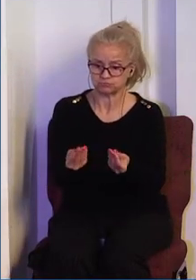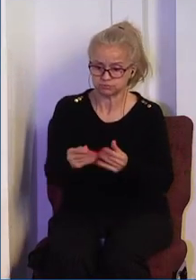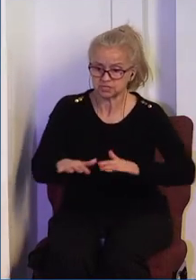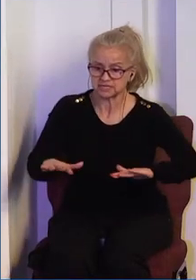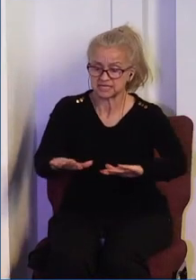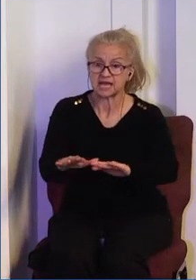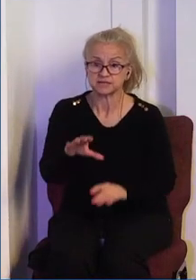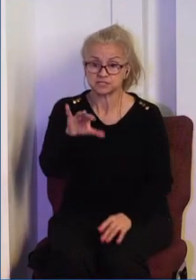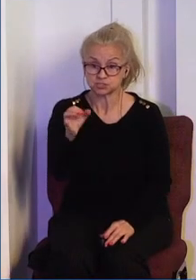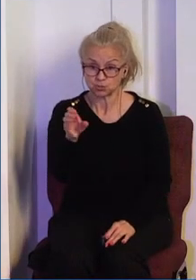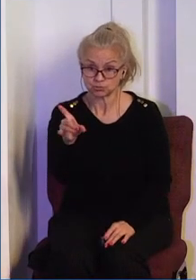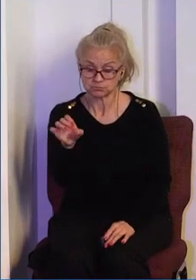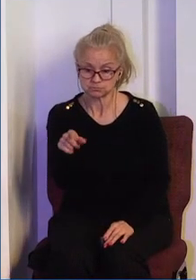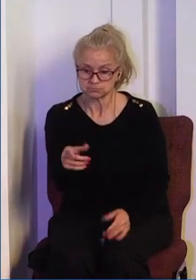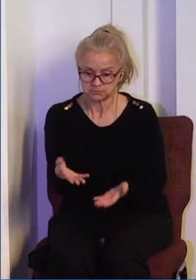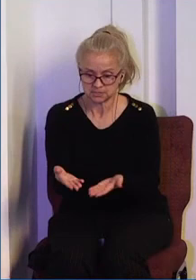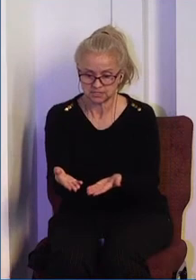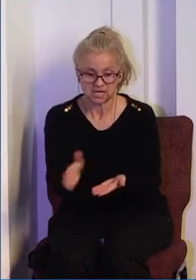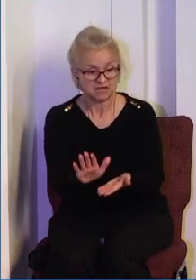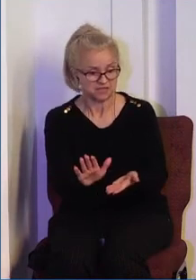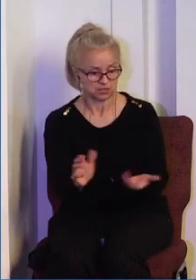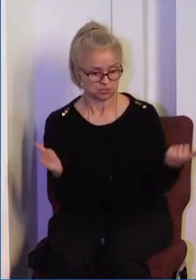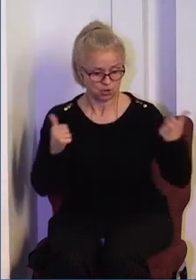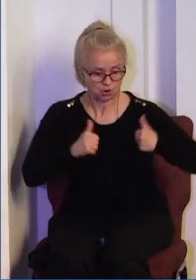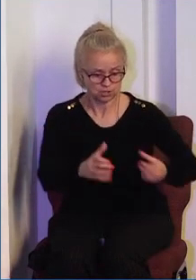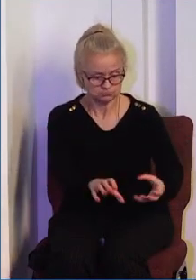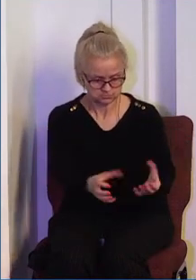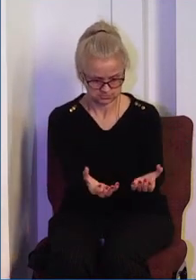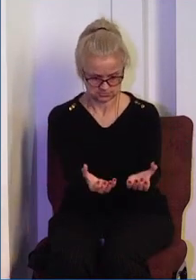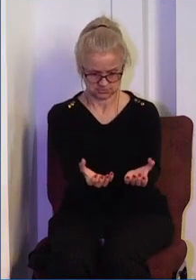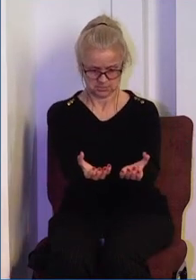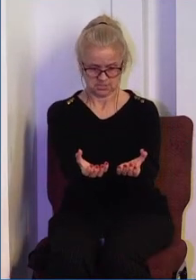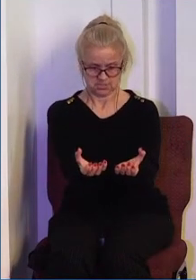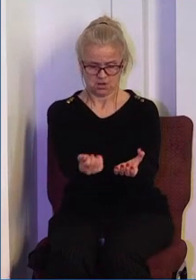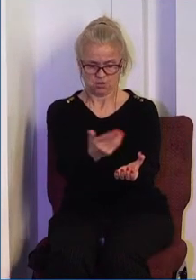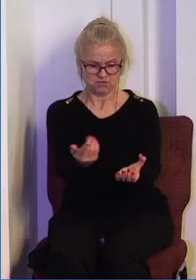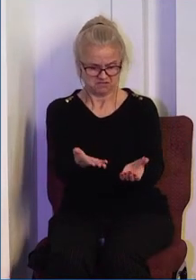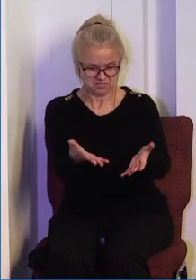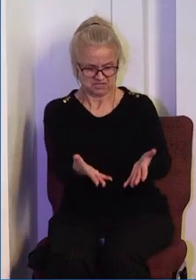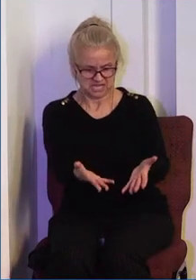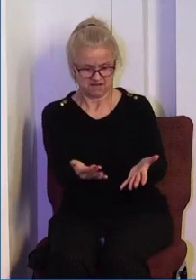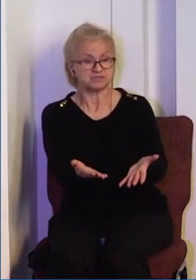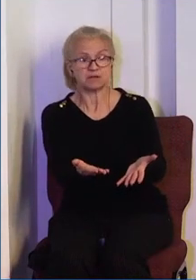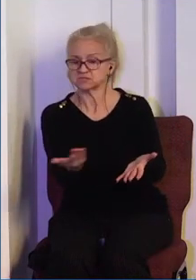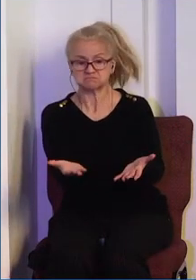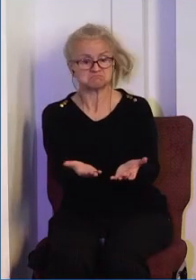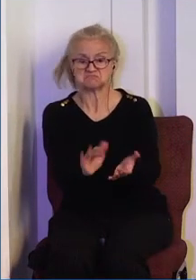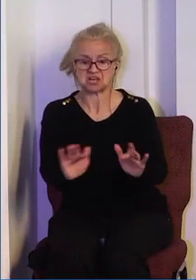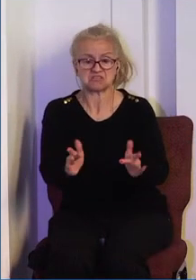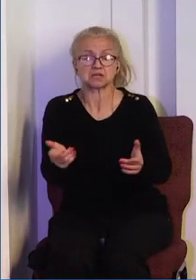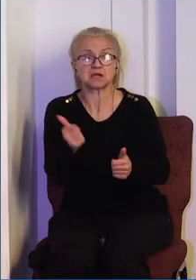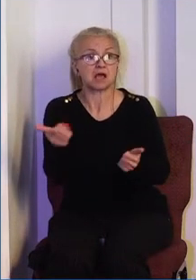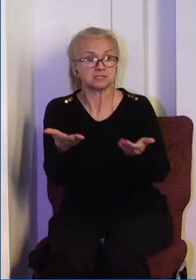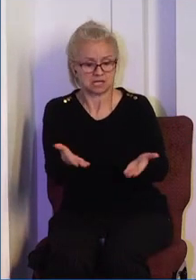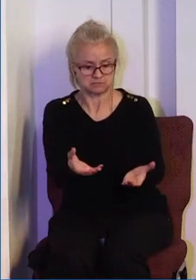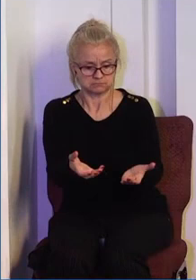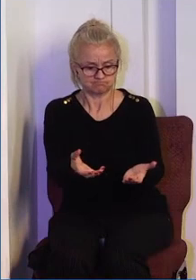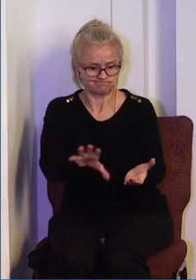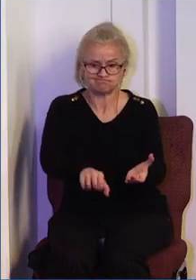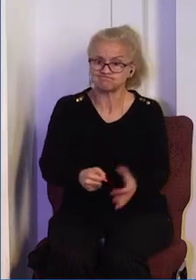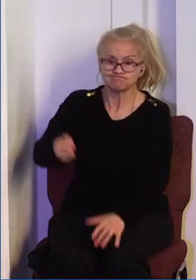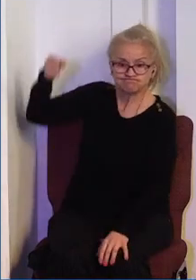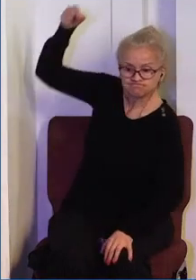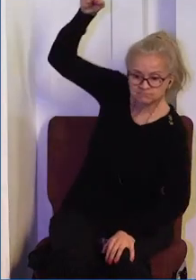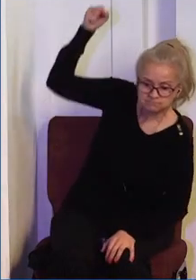there. He took Elijah's cloak, all that was left of Elijah, and hit the river with